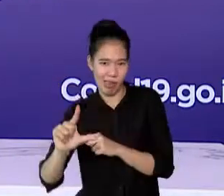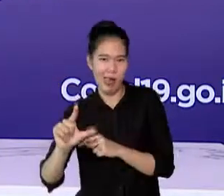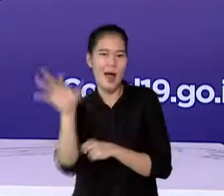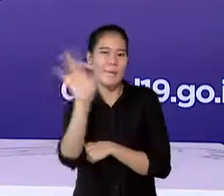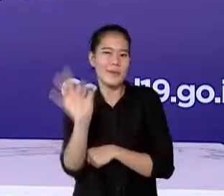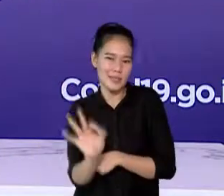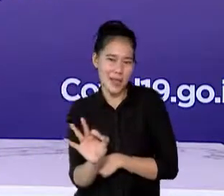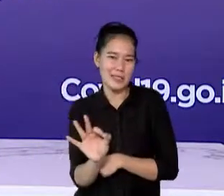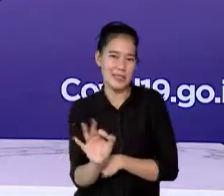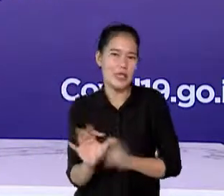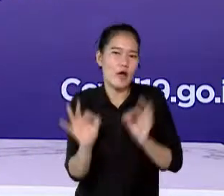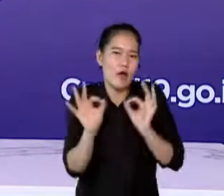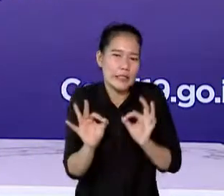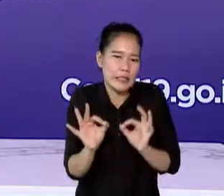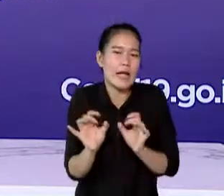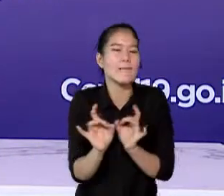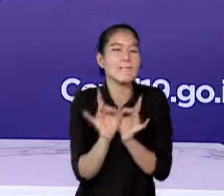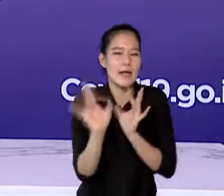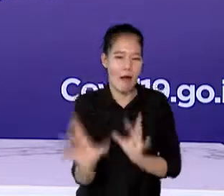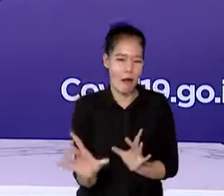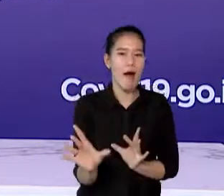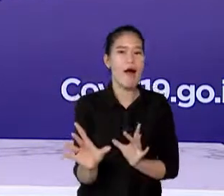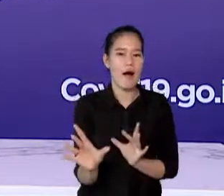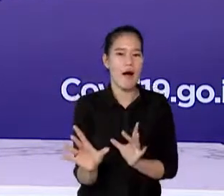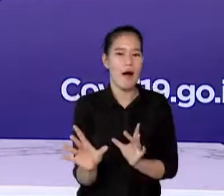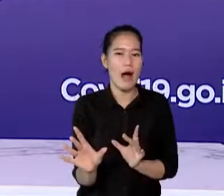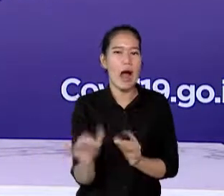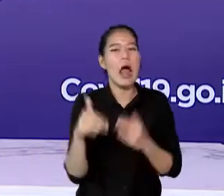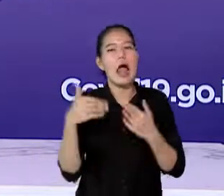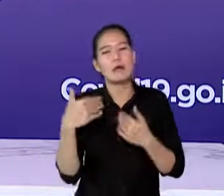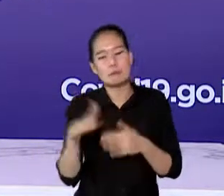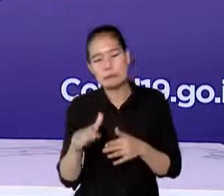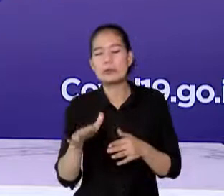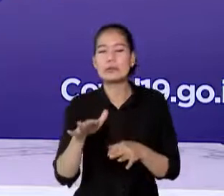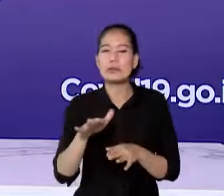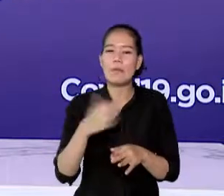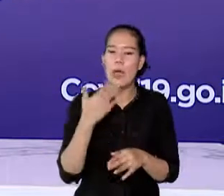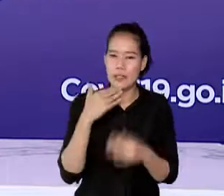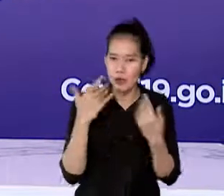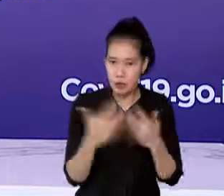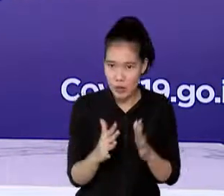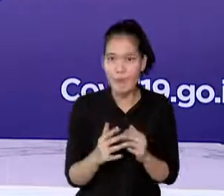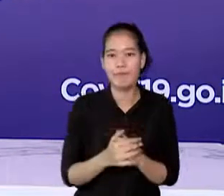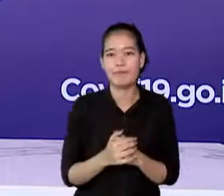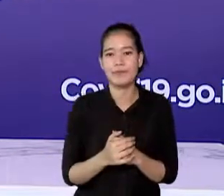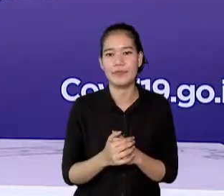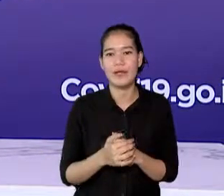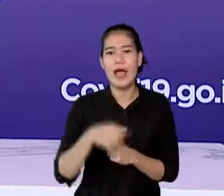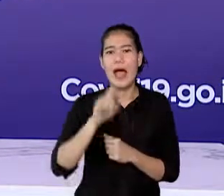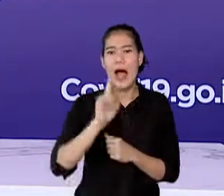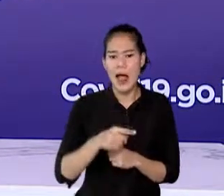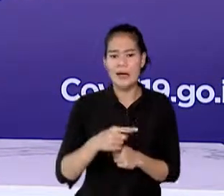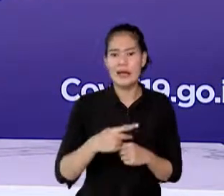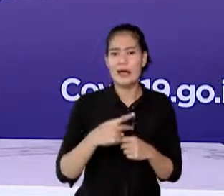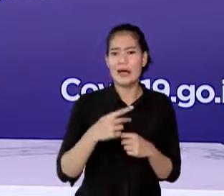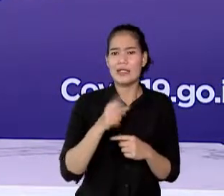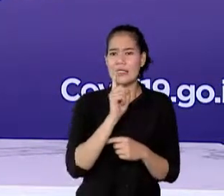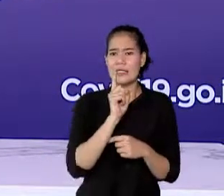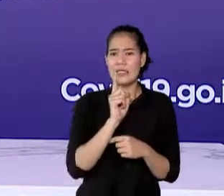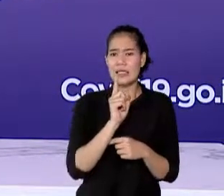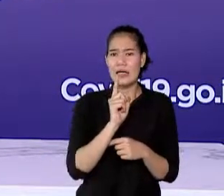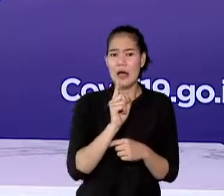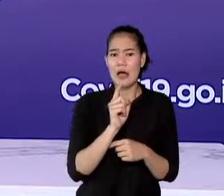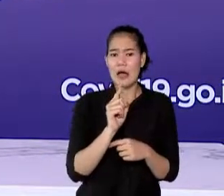also 78% respectively, is natural, considering the differences in the characteristics of